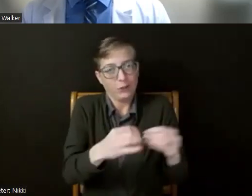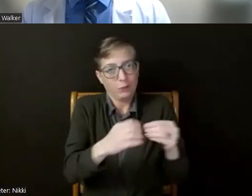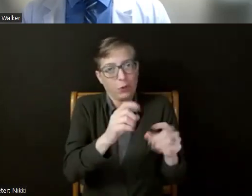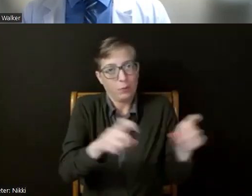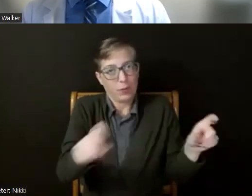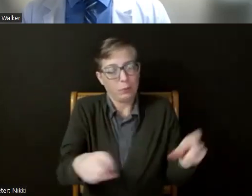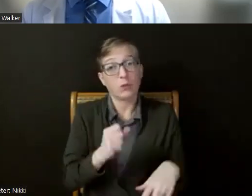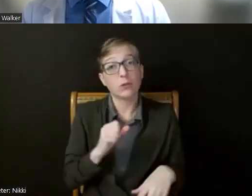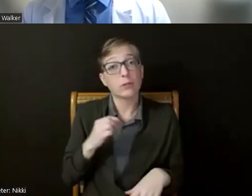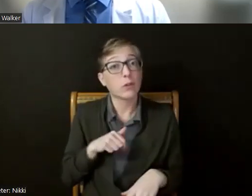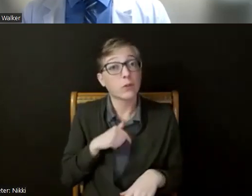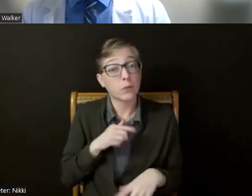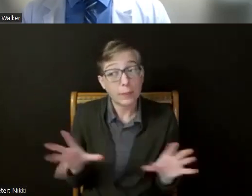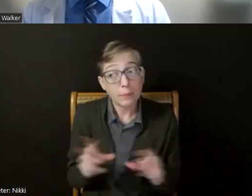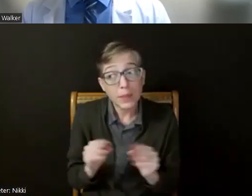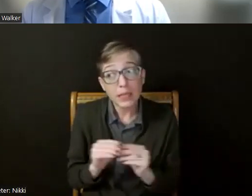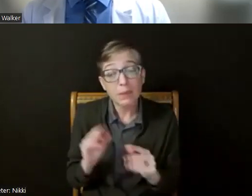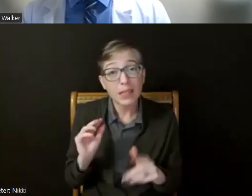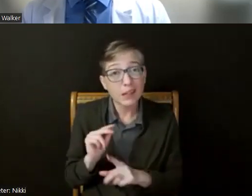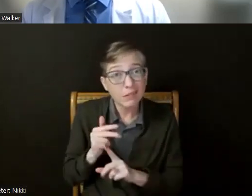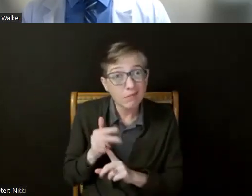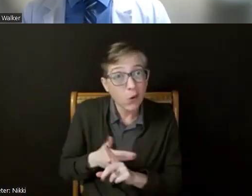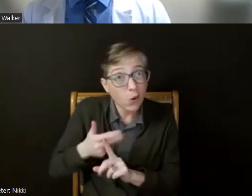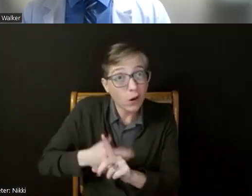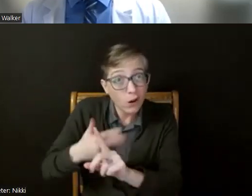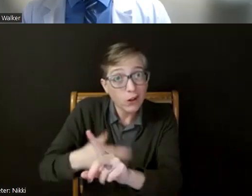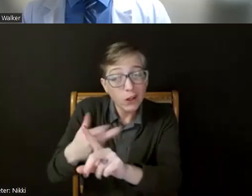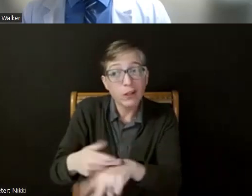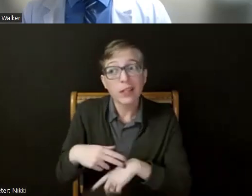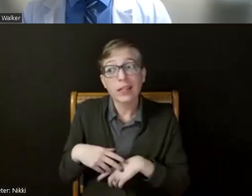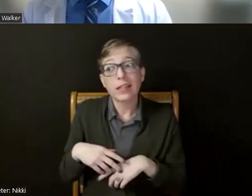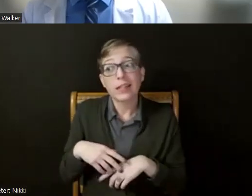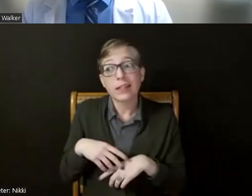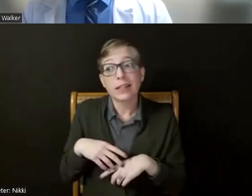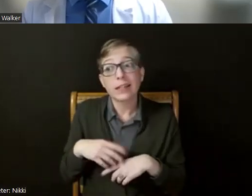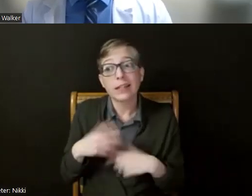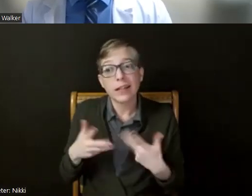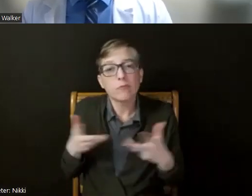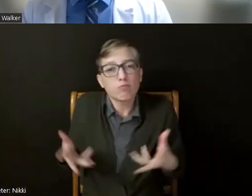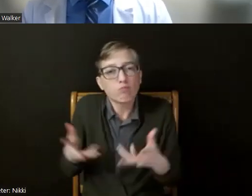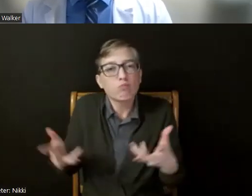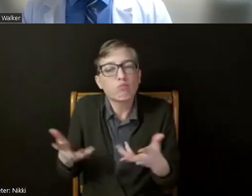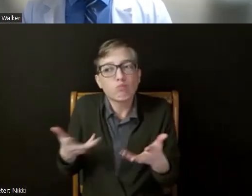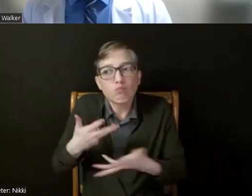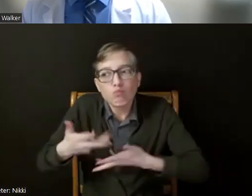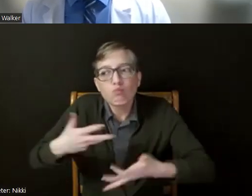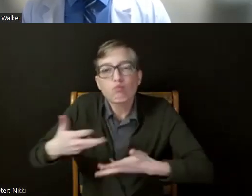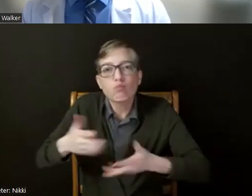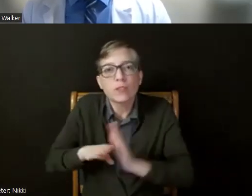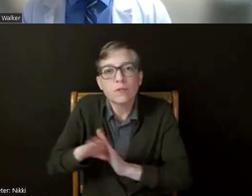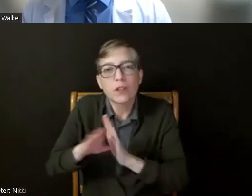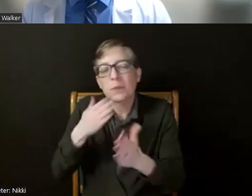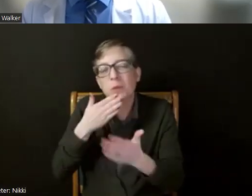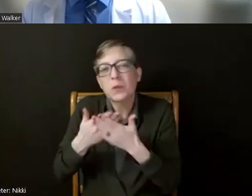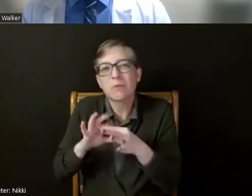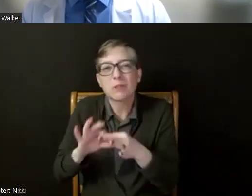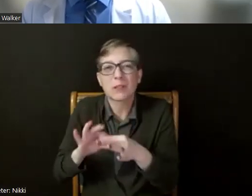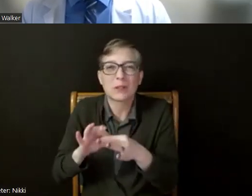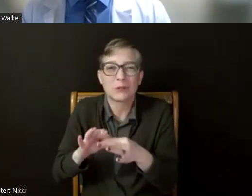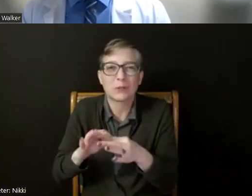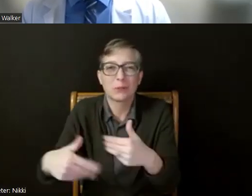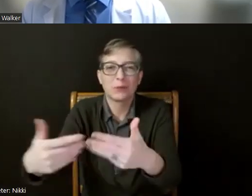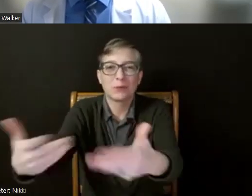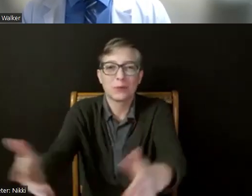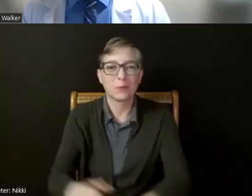educating them and really forming good relationships going forward. I also just want to say